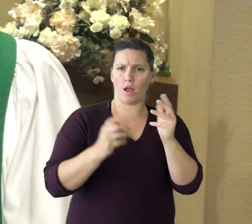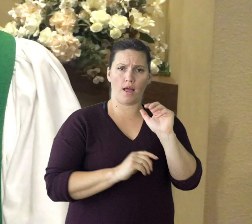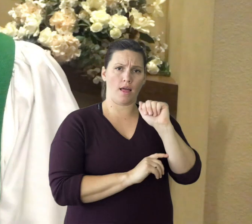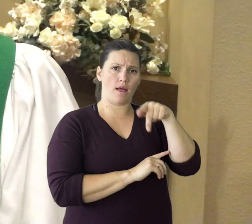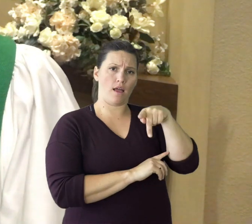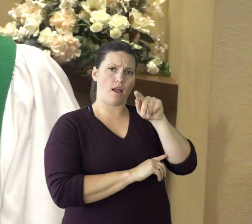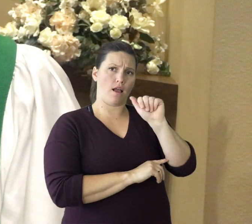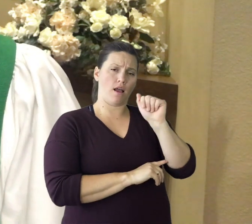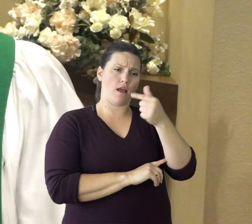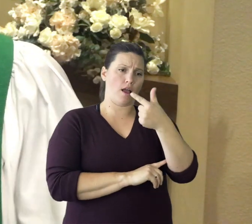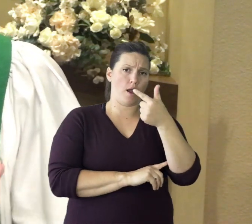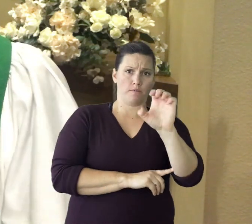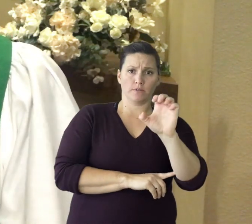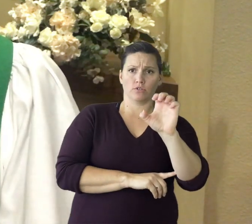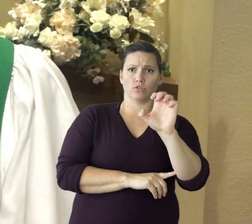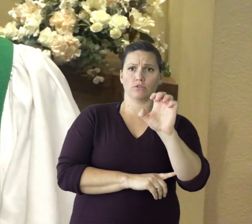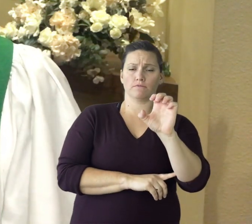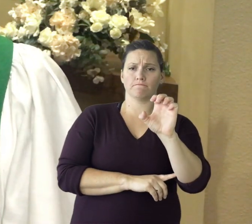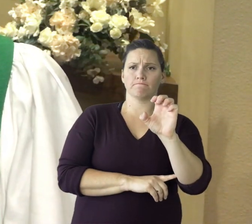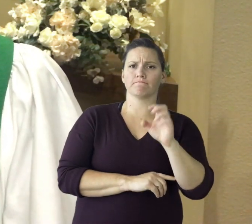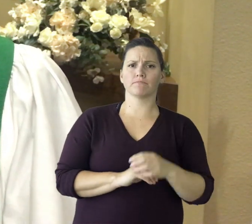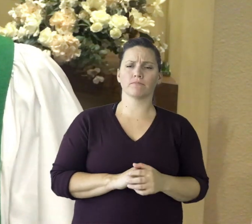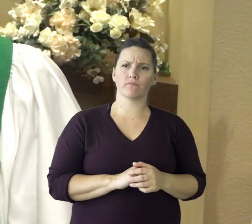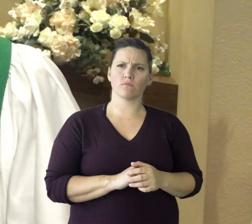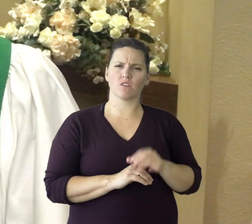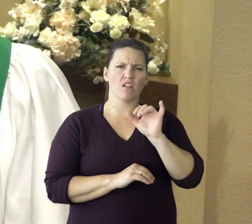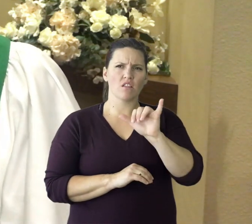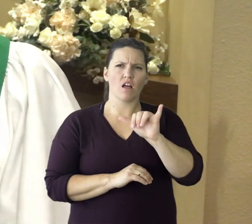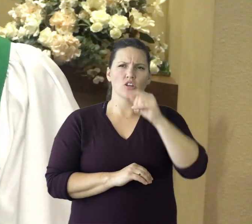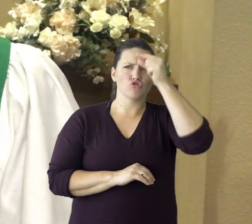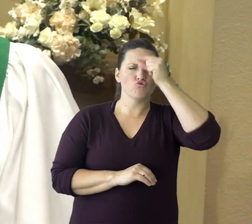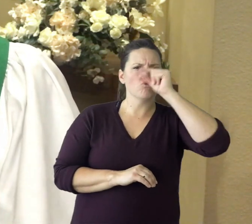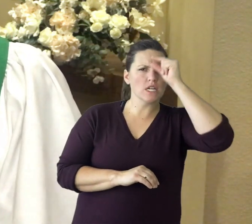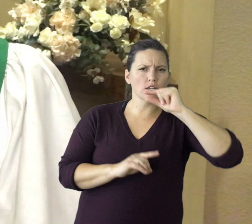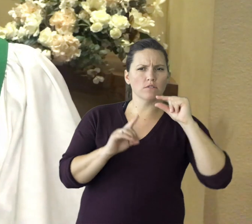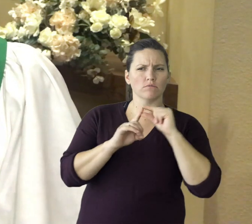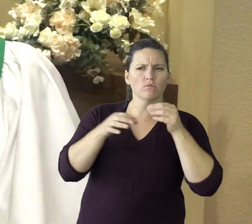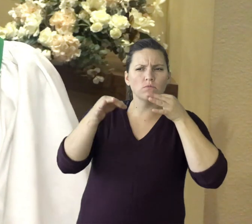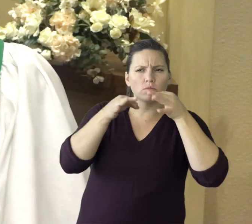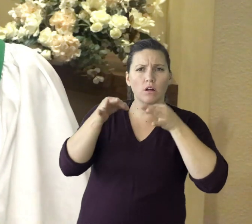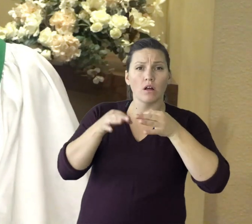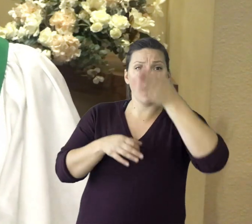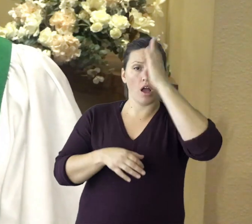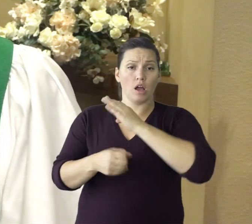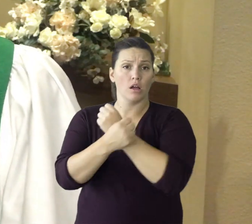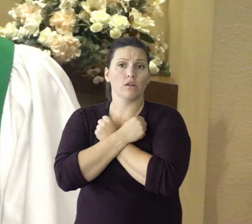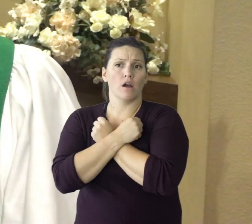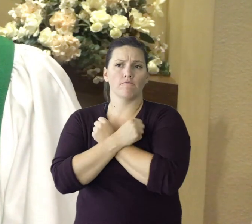agape. That's the Greek word that describes God's love for